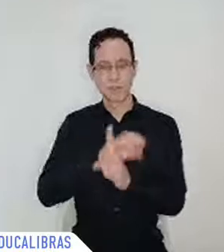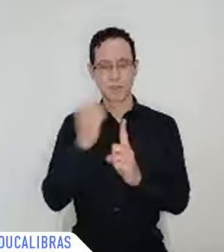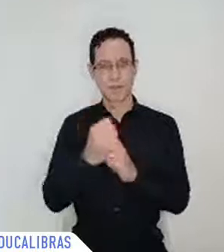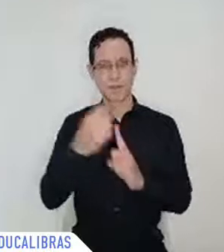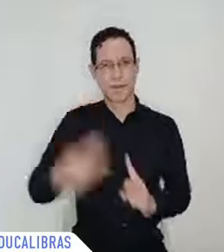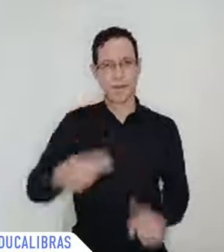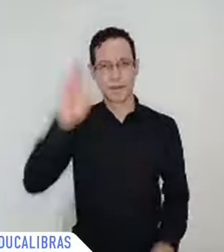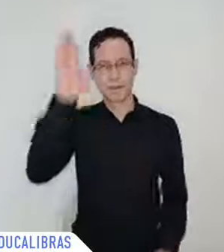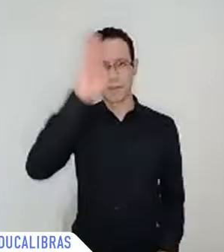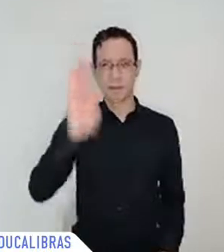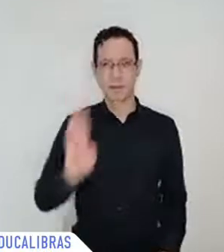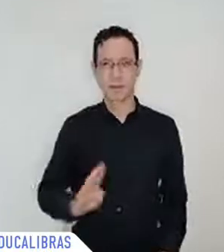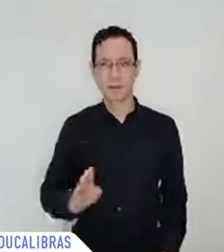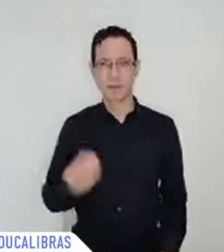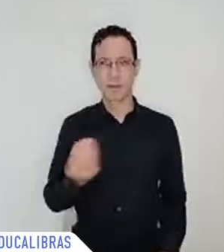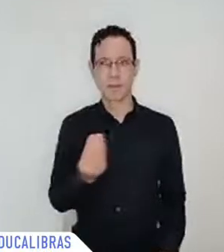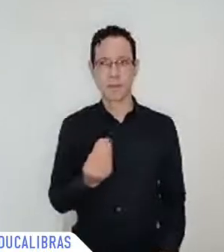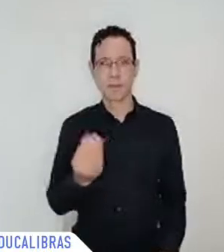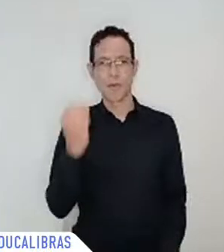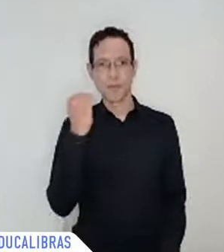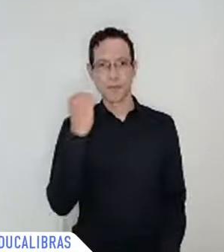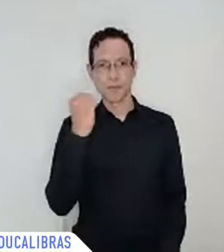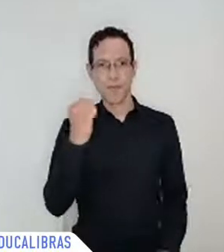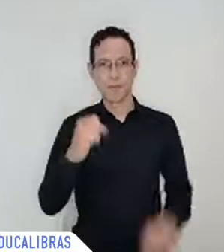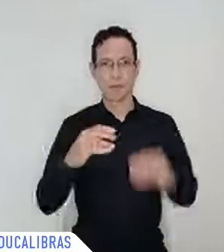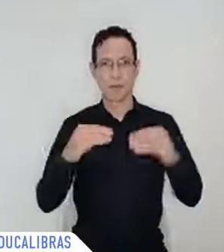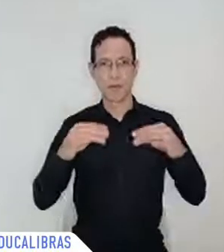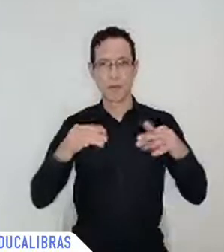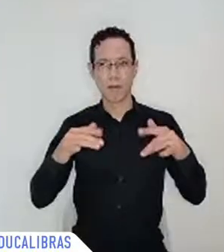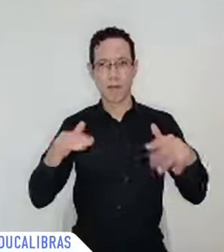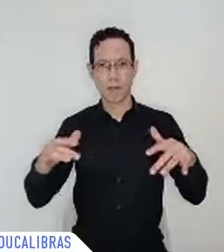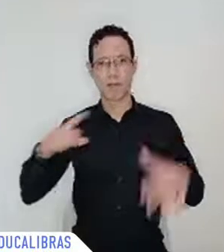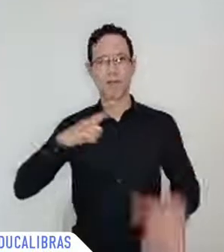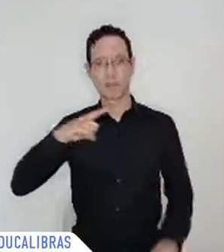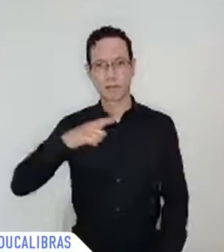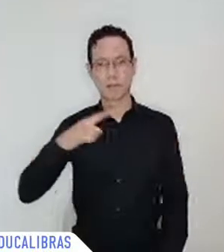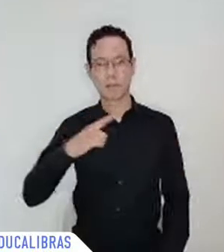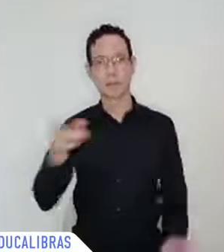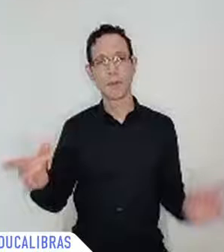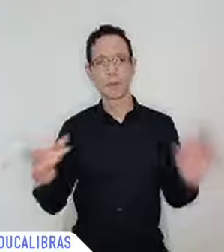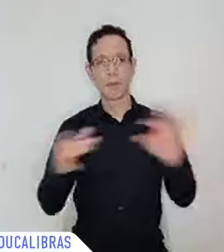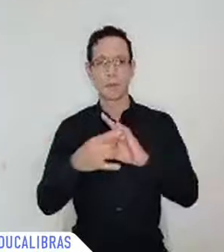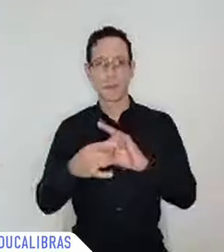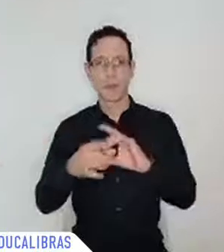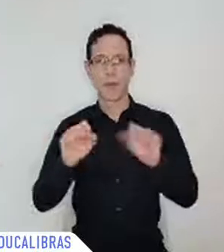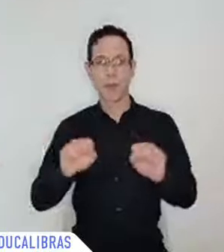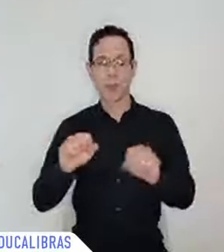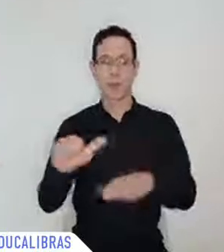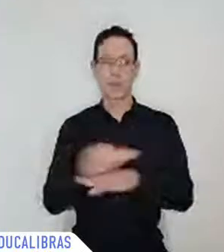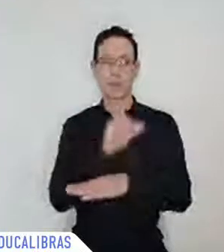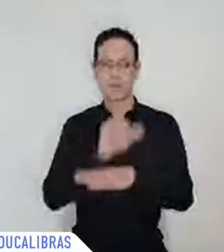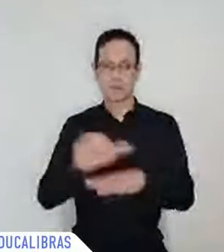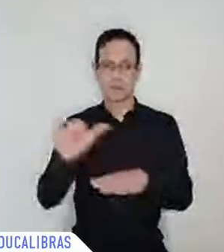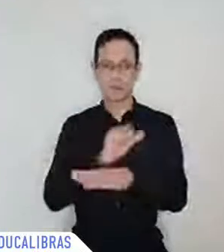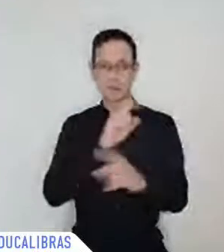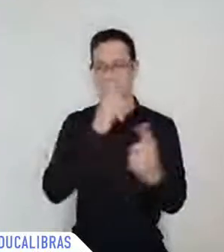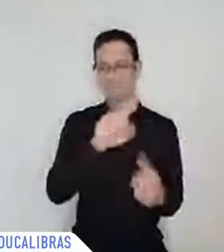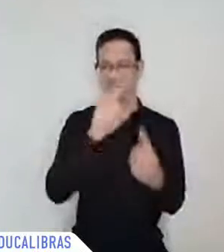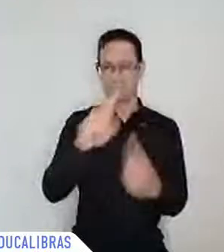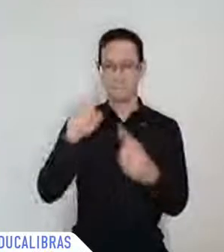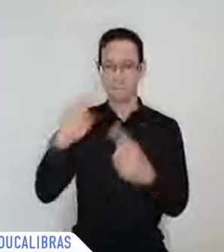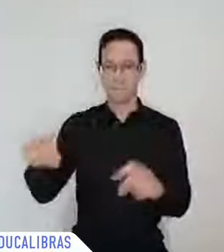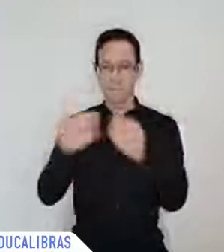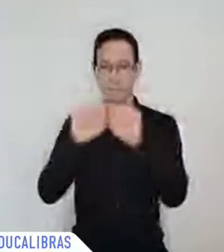many aspects of the social political dynamics. And this is very